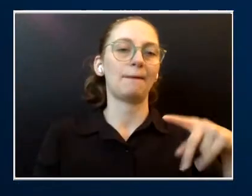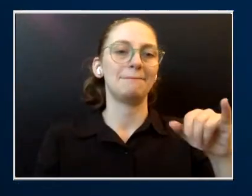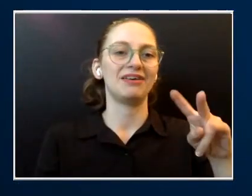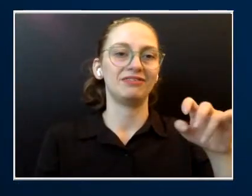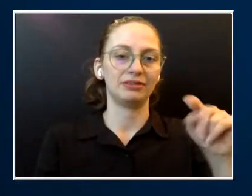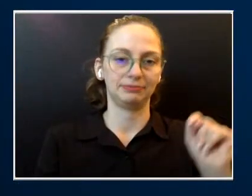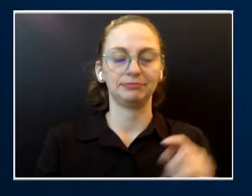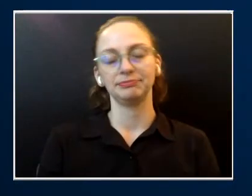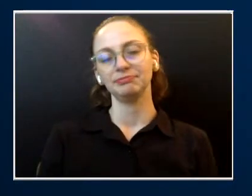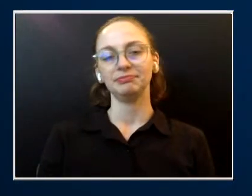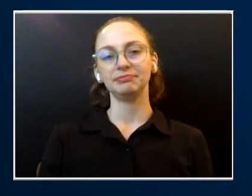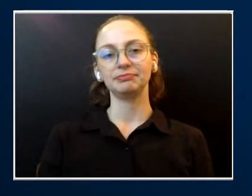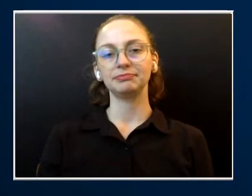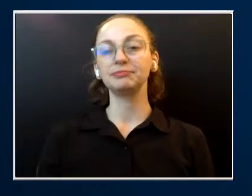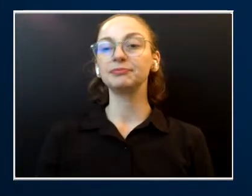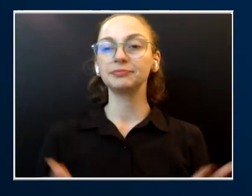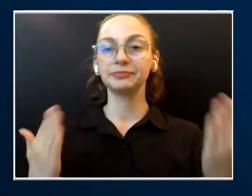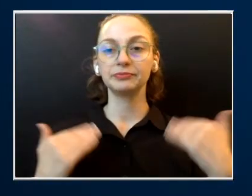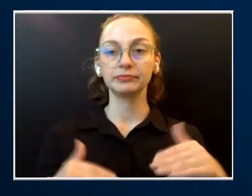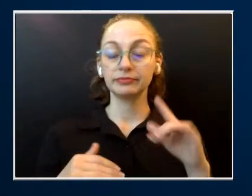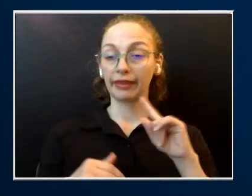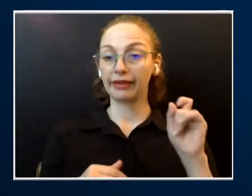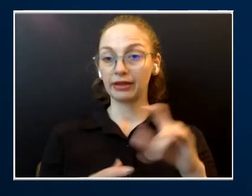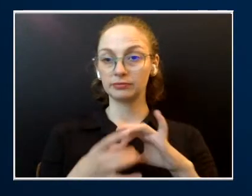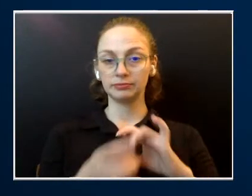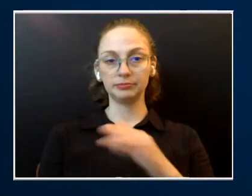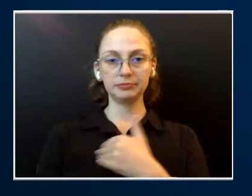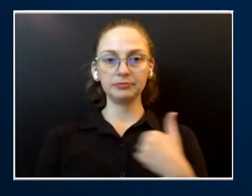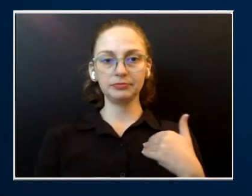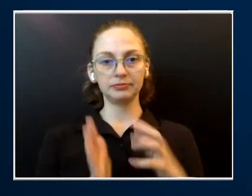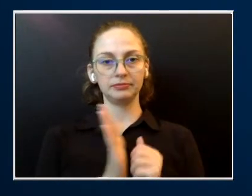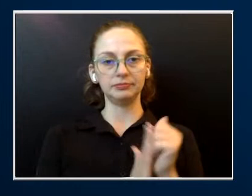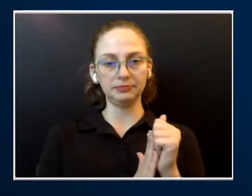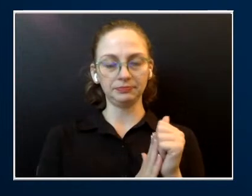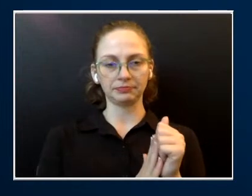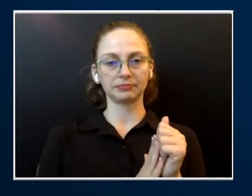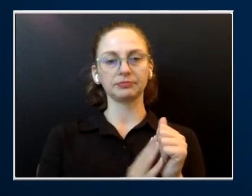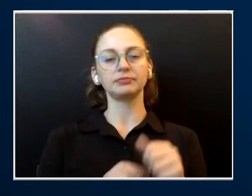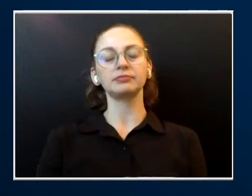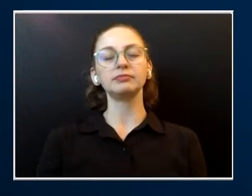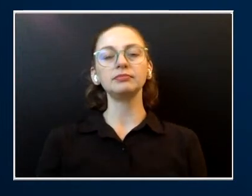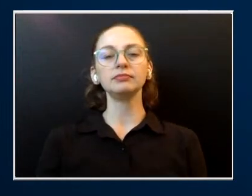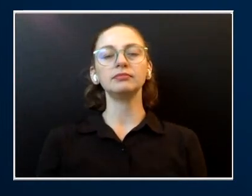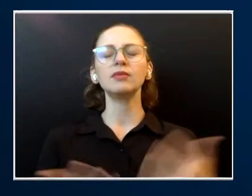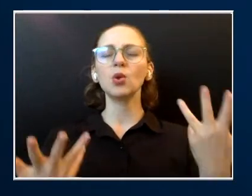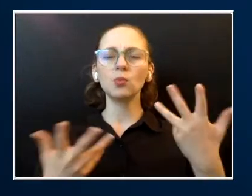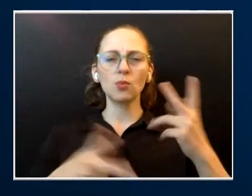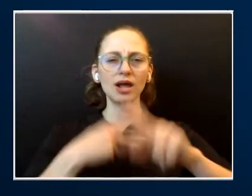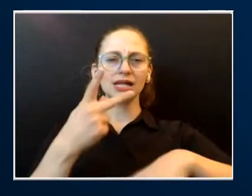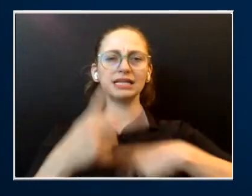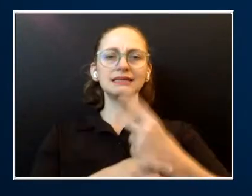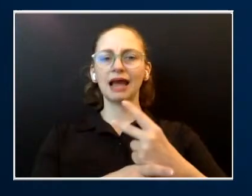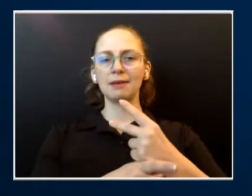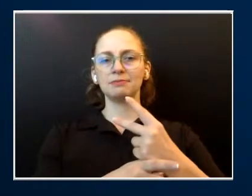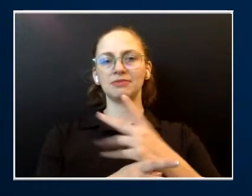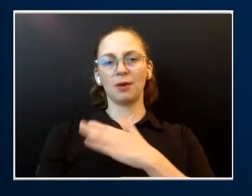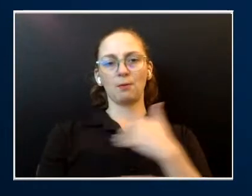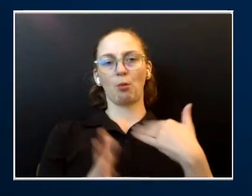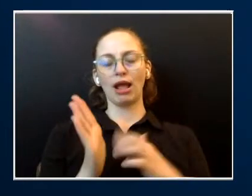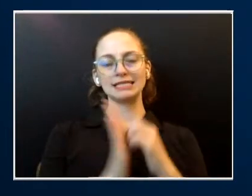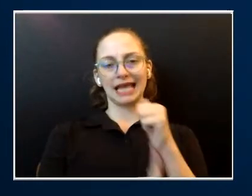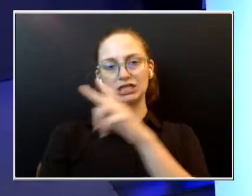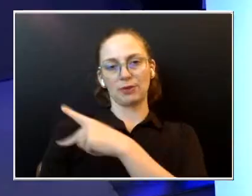have a breast cancer question here. One of our Facebook viewers wants to know what types of breast cancer patients are most suitable for proton